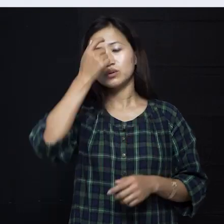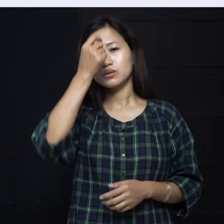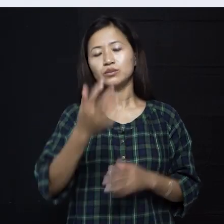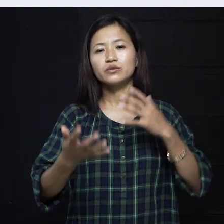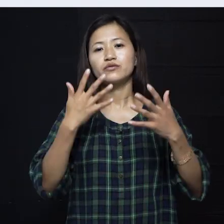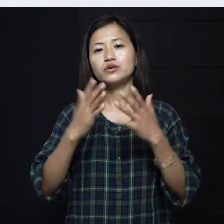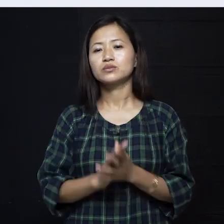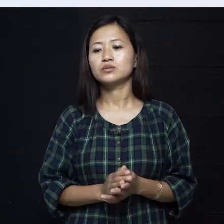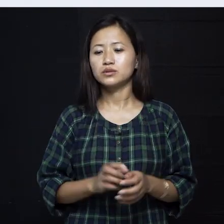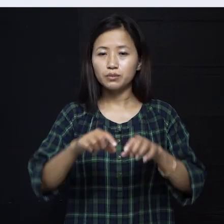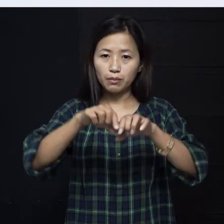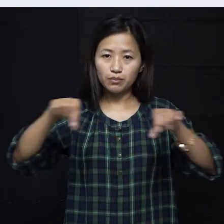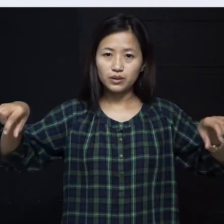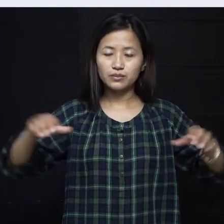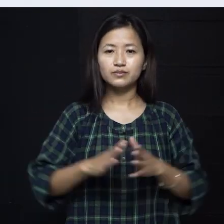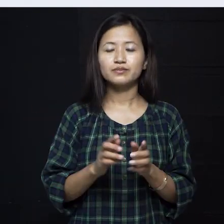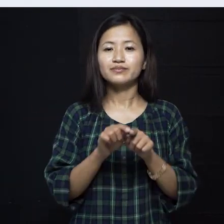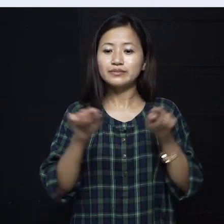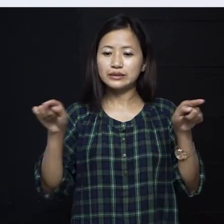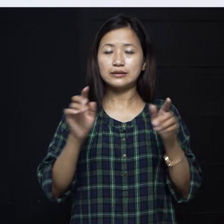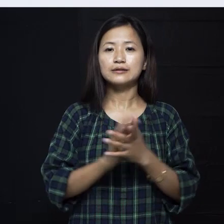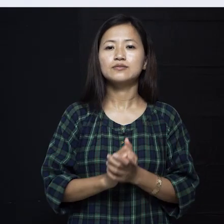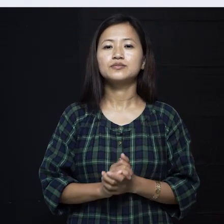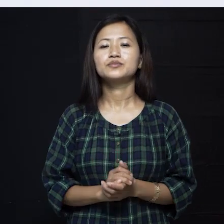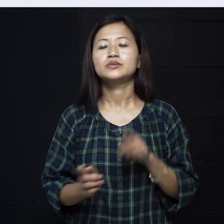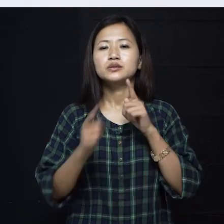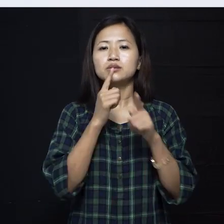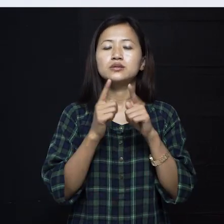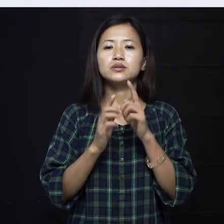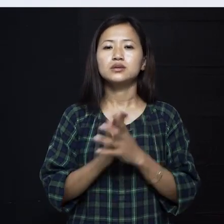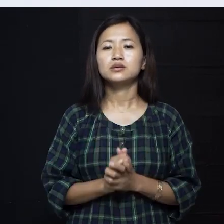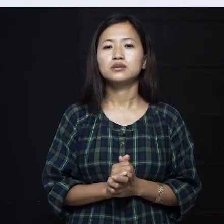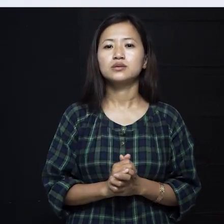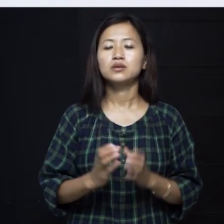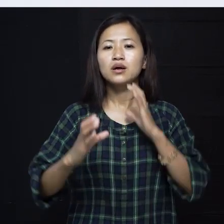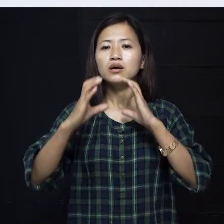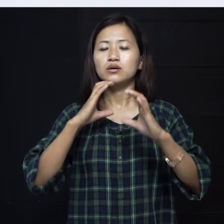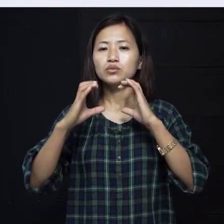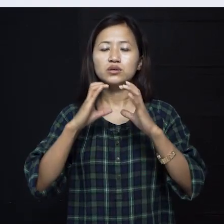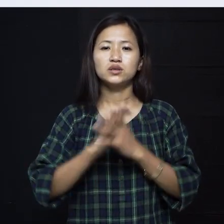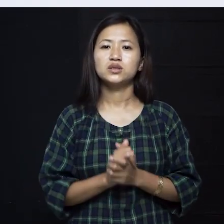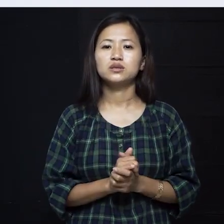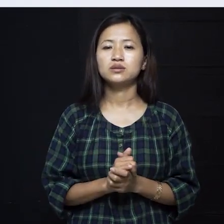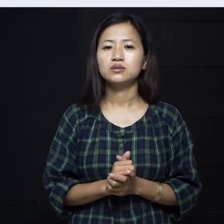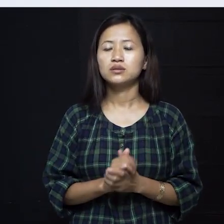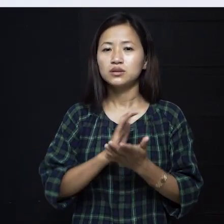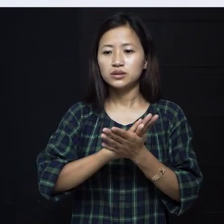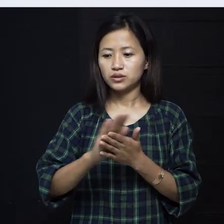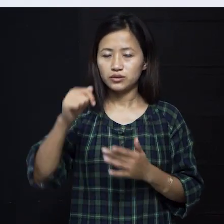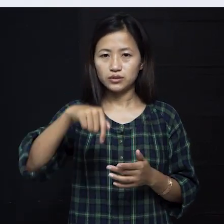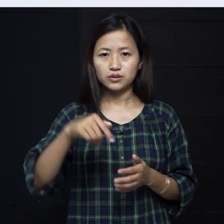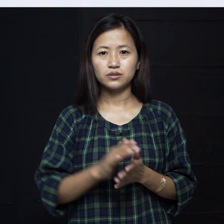the pipeline. Okay, then we have also discussed about communication, as we have done in